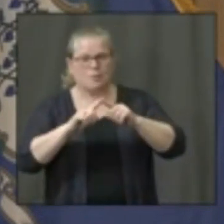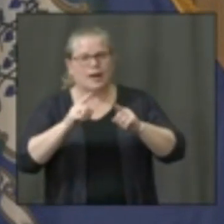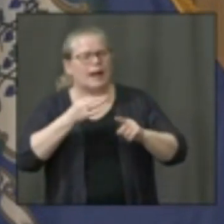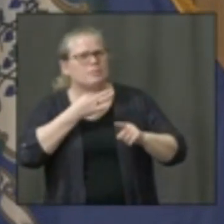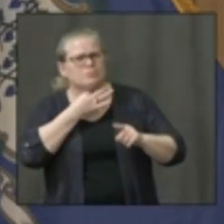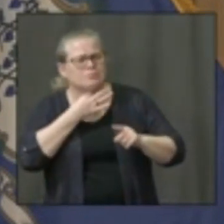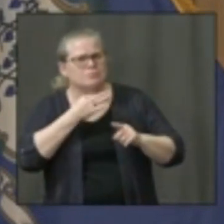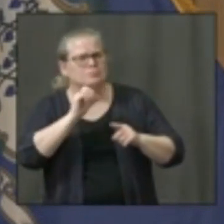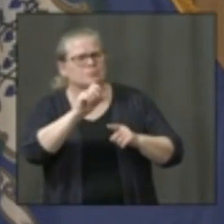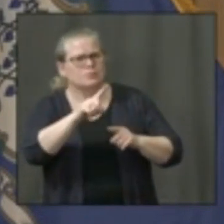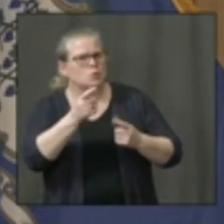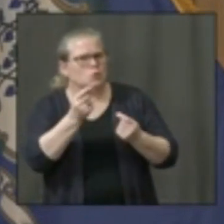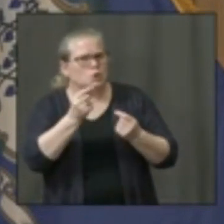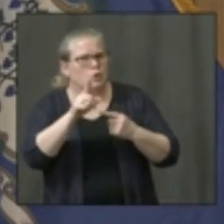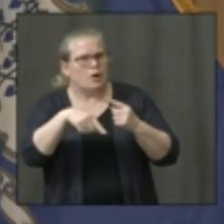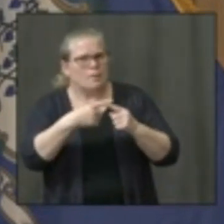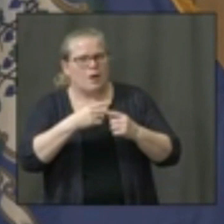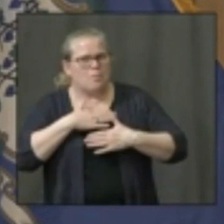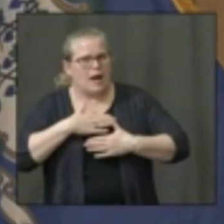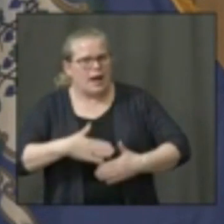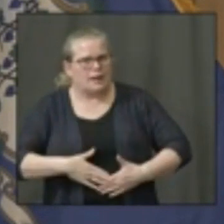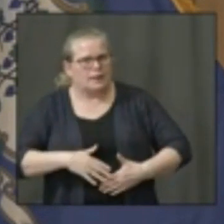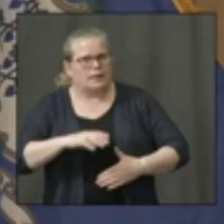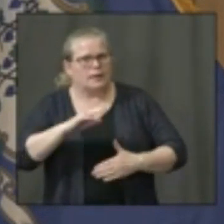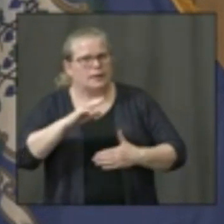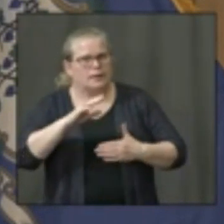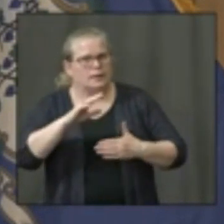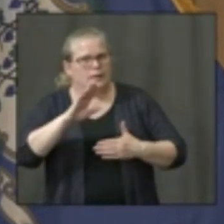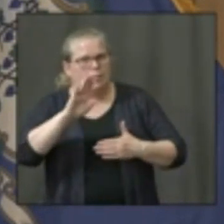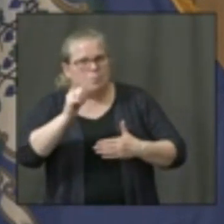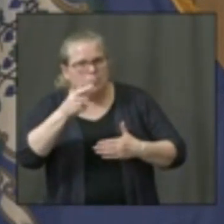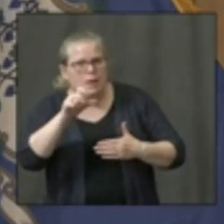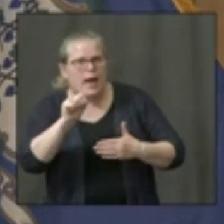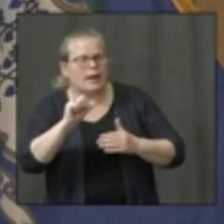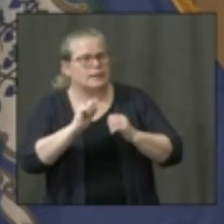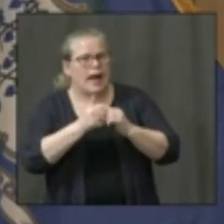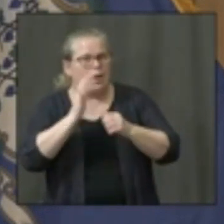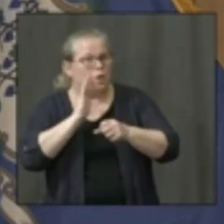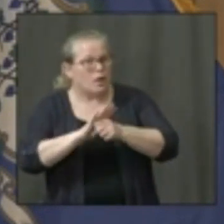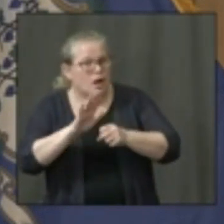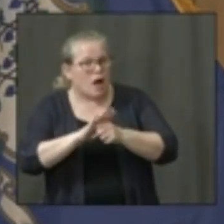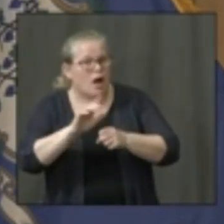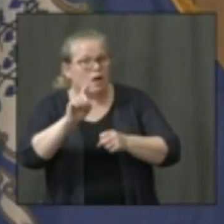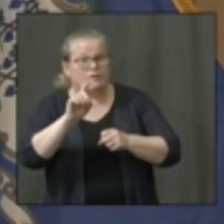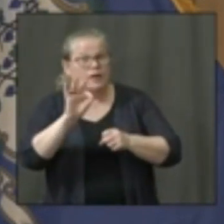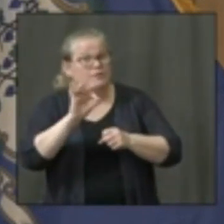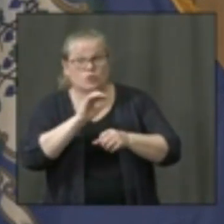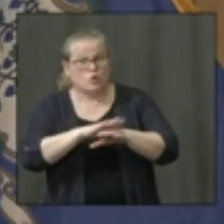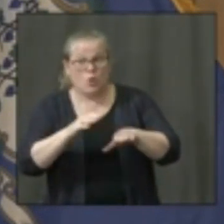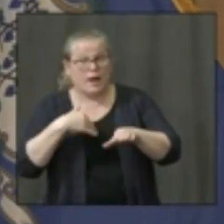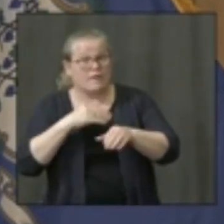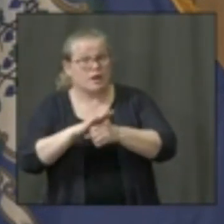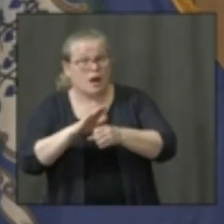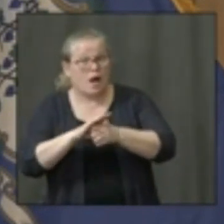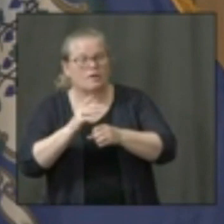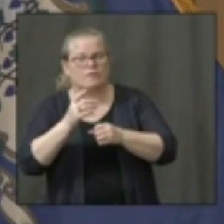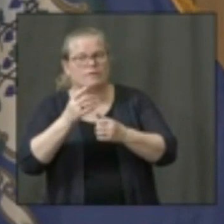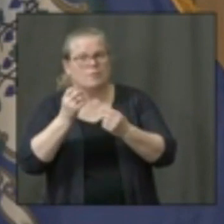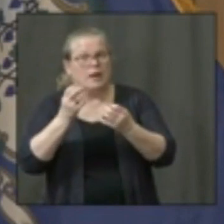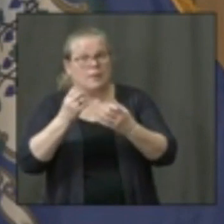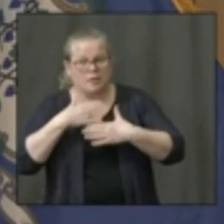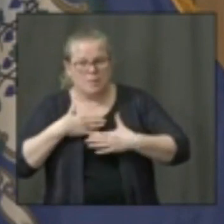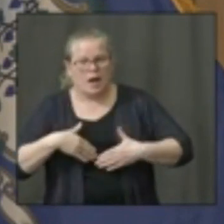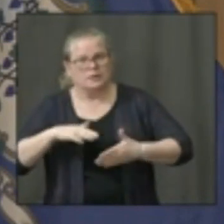bags, are there going to be enough? And what if not, what's being done to